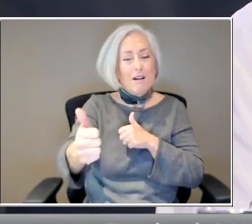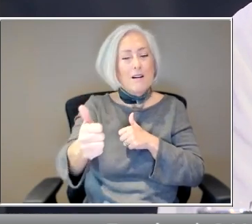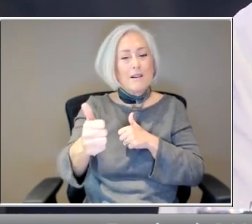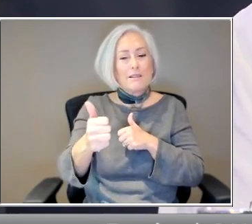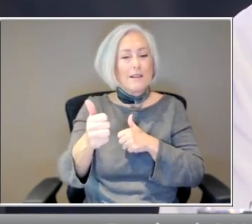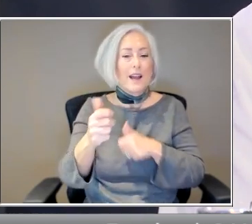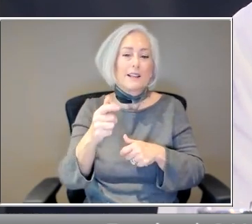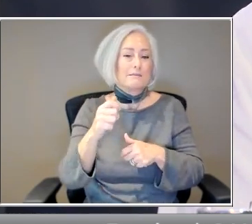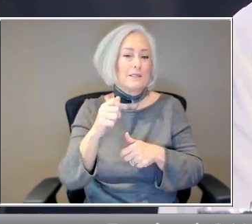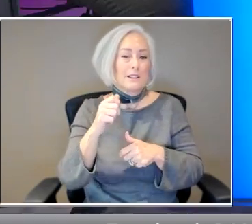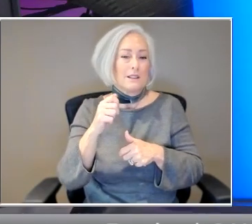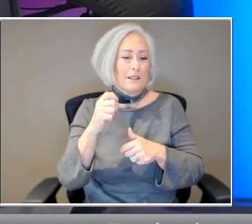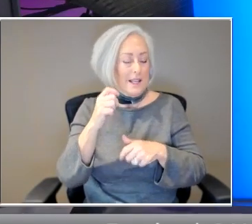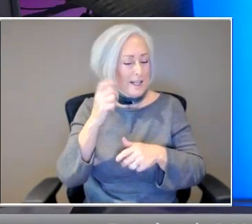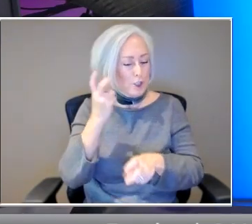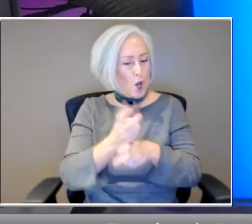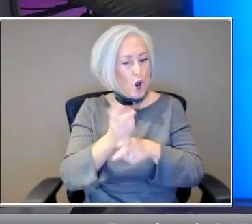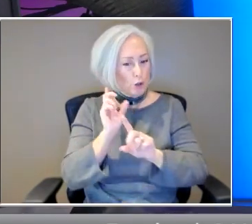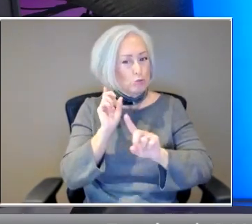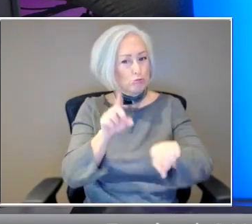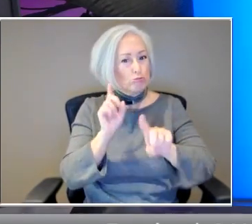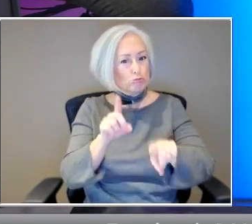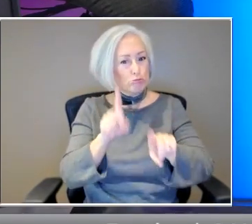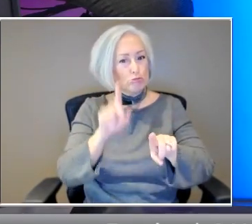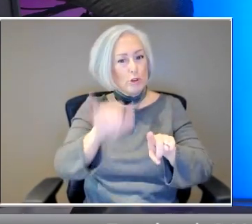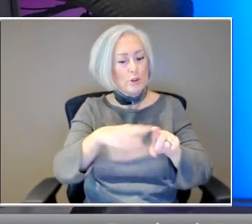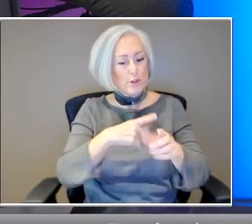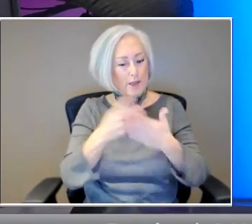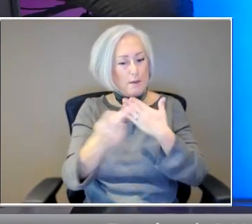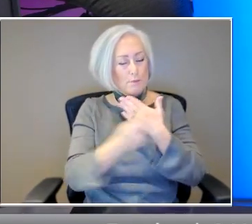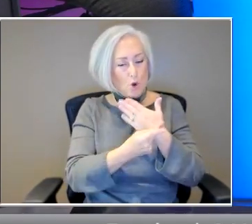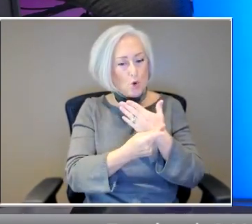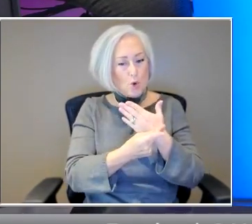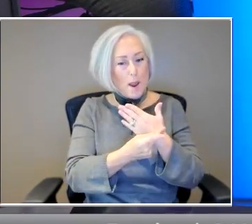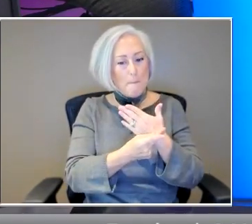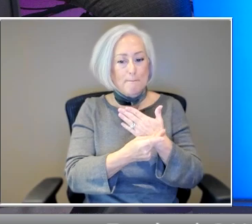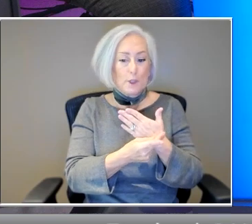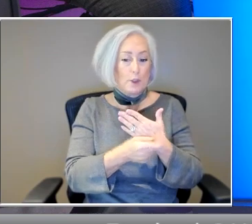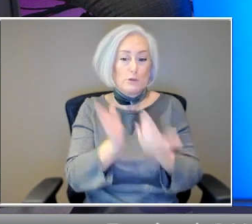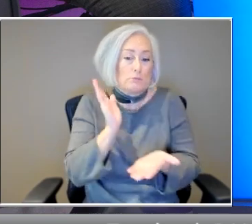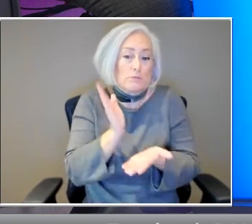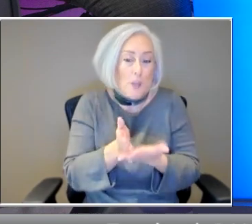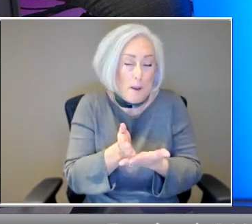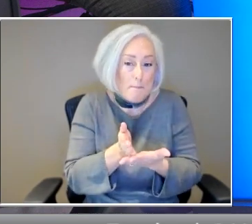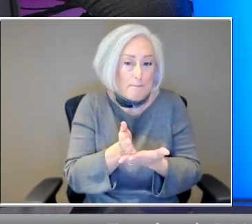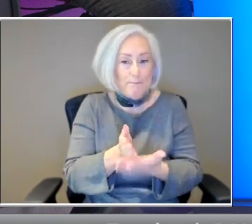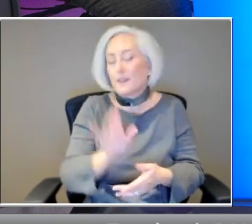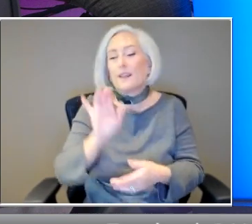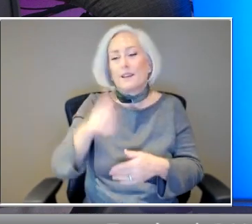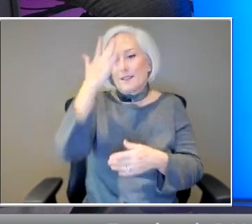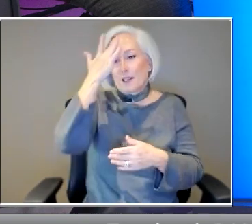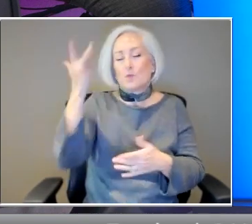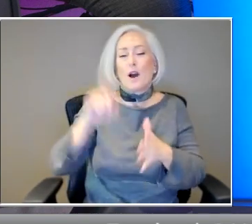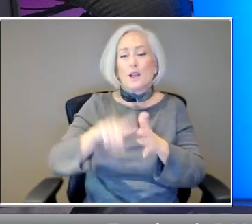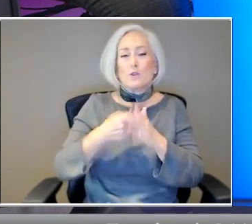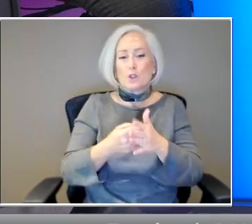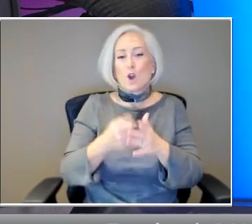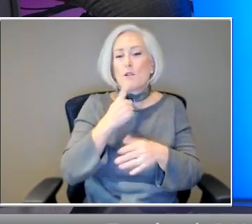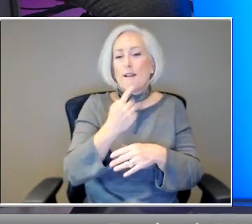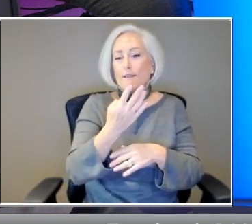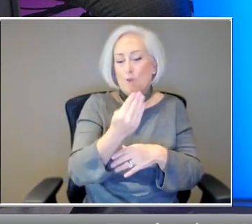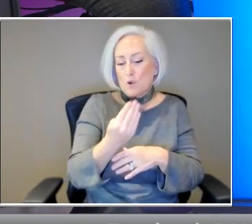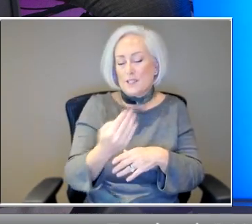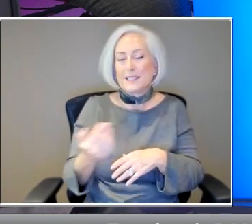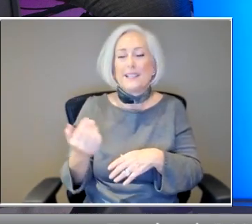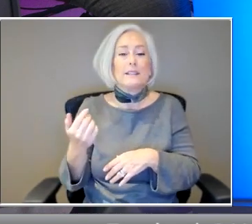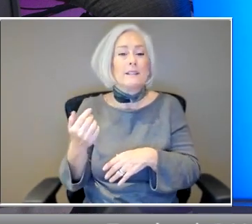it. It makes sense then why you would start talking to the families at 14 years old rather than right before high school graduation or right